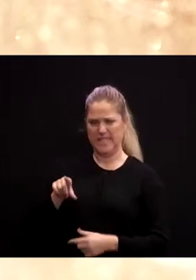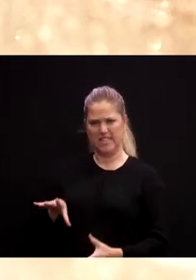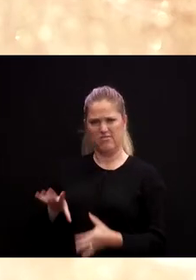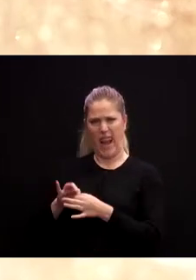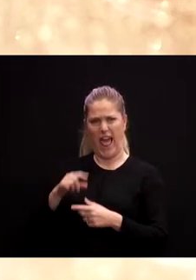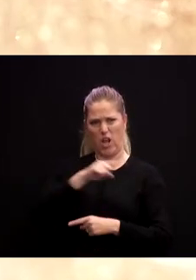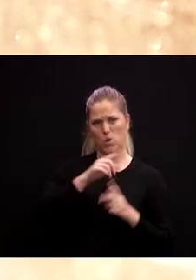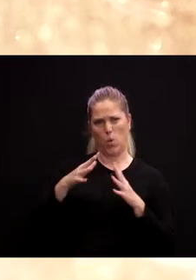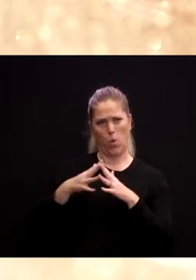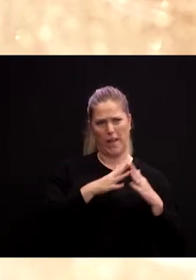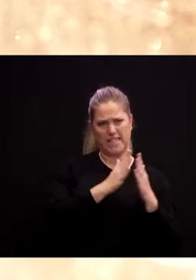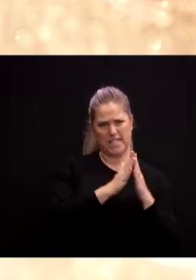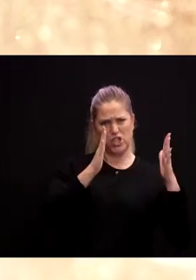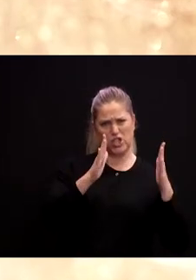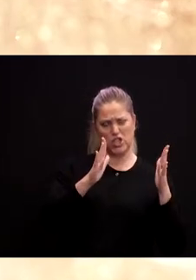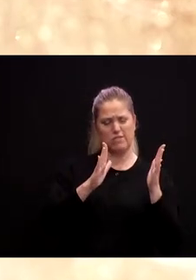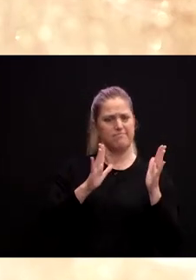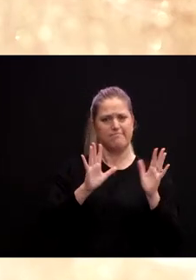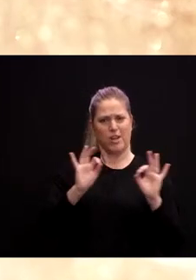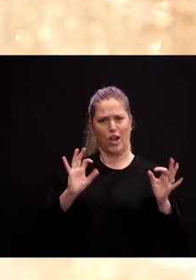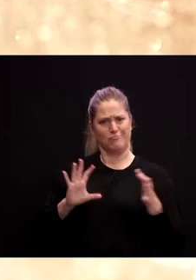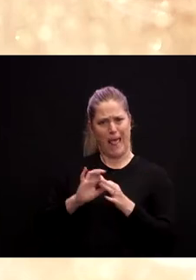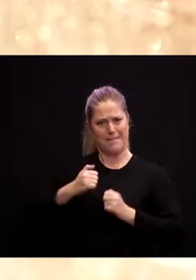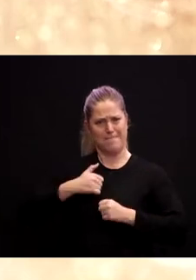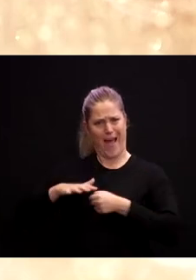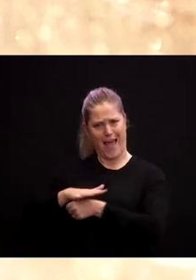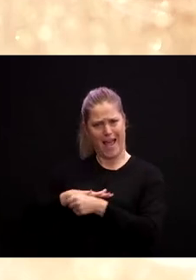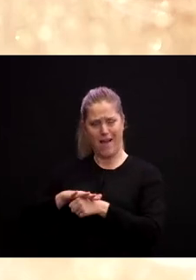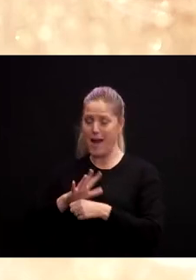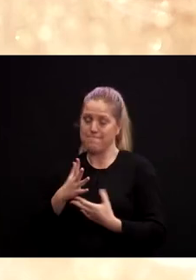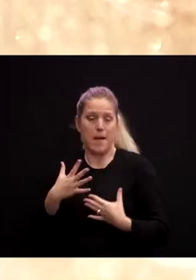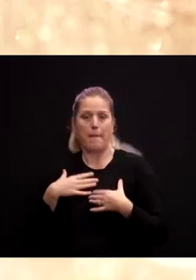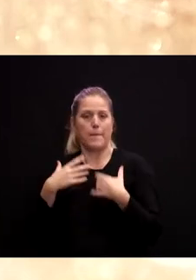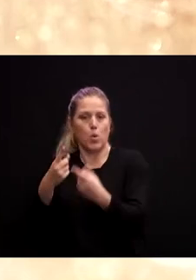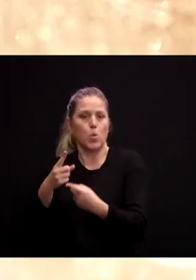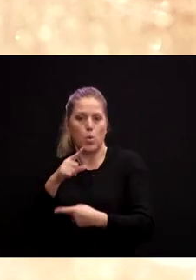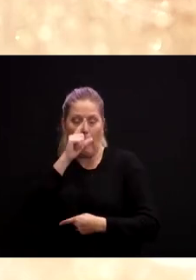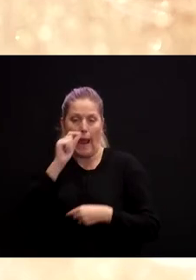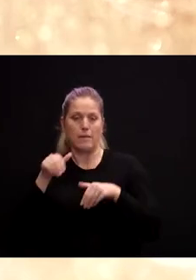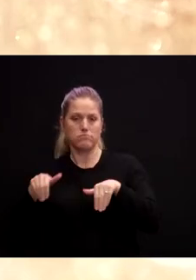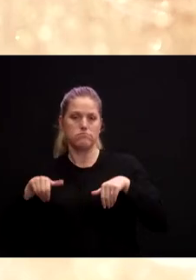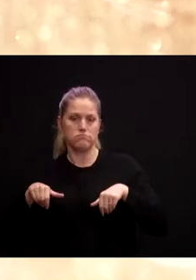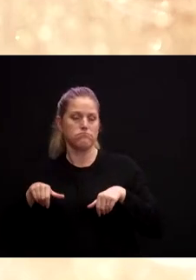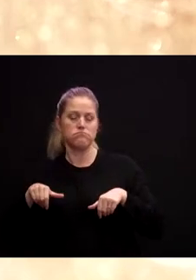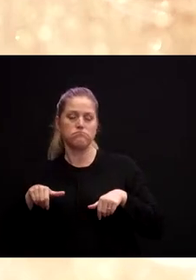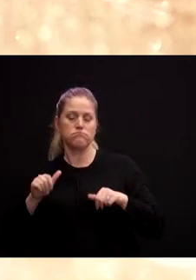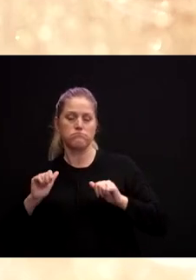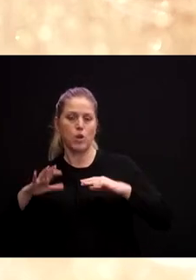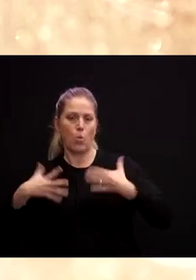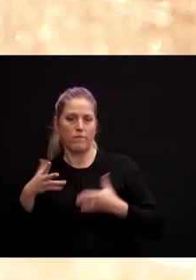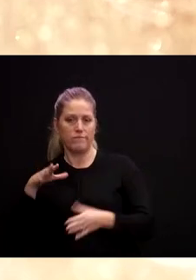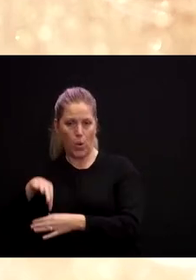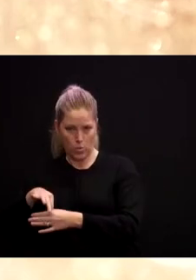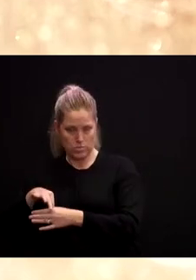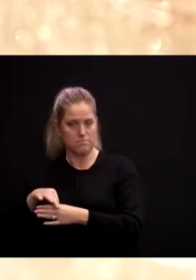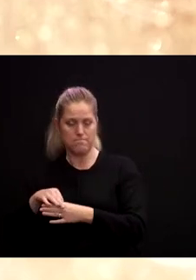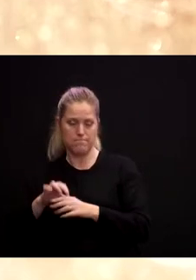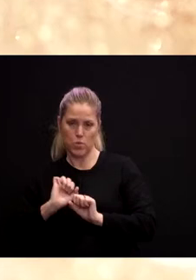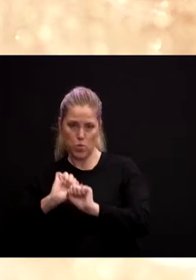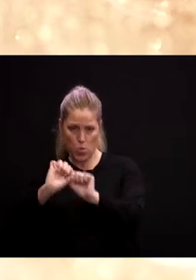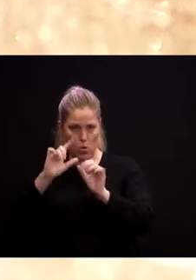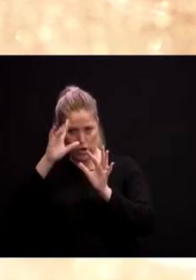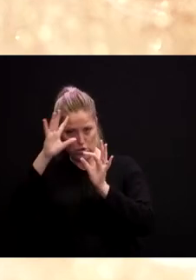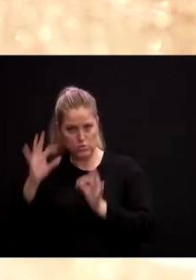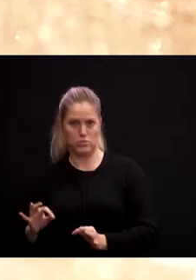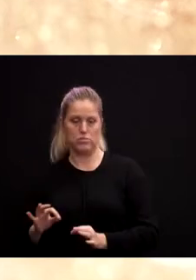Western, the Latin Rite liturgy, are reminded of that possibility, which is open to them, as it is open to